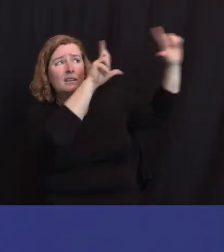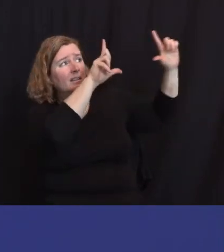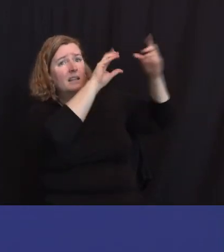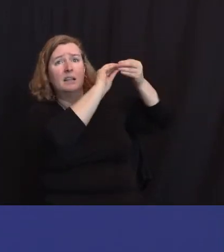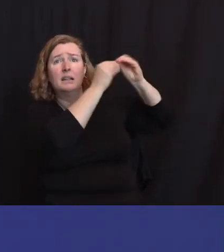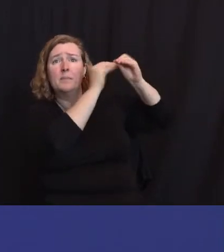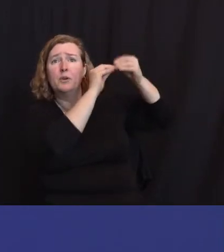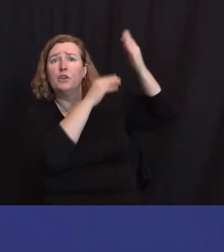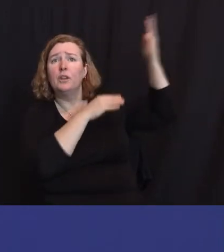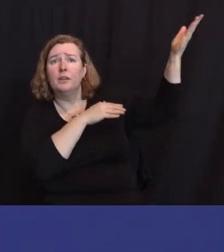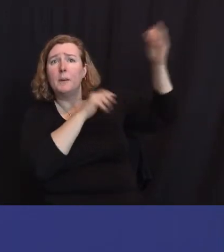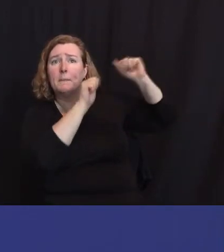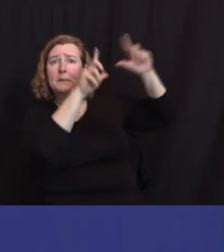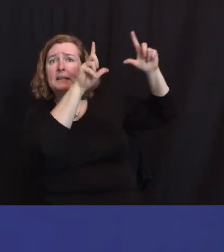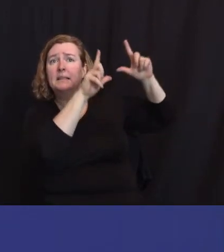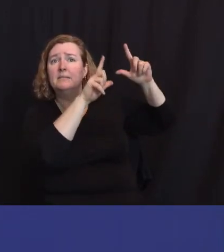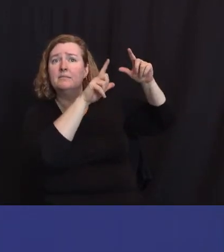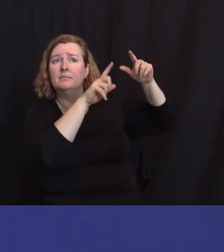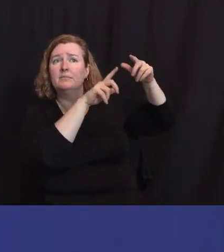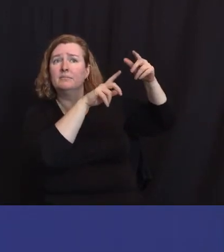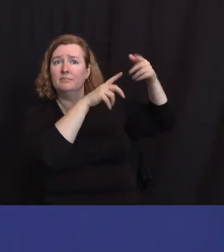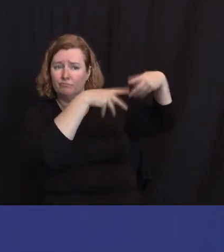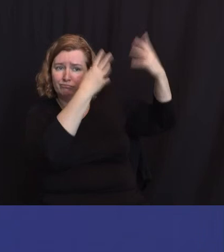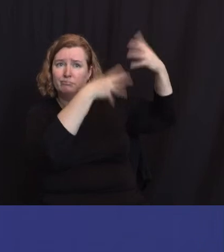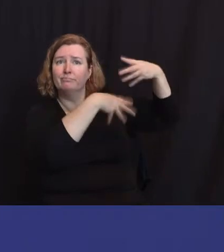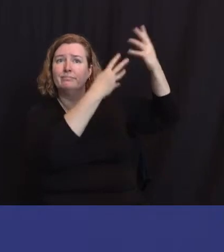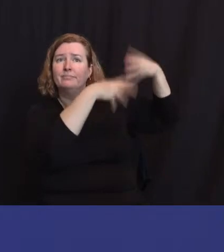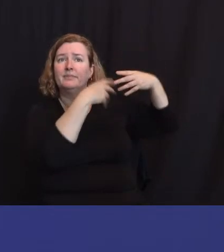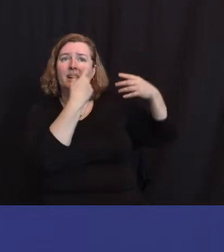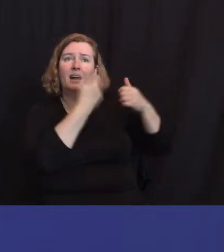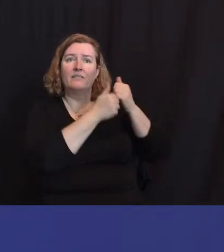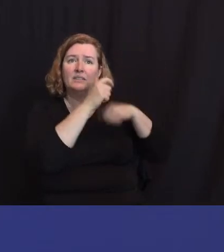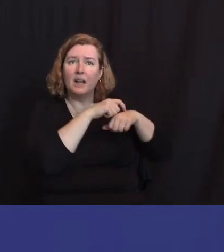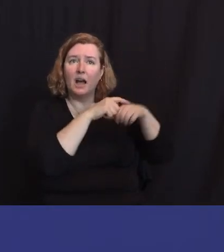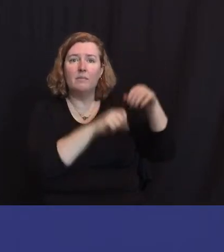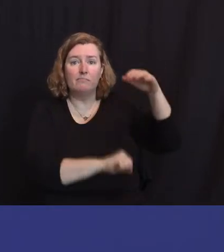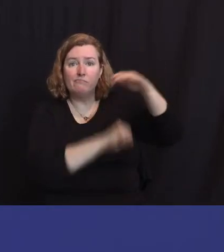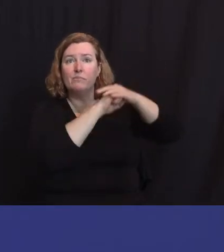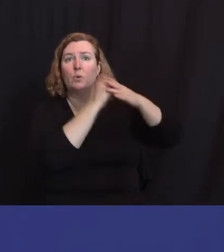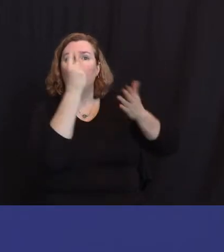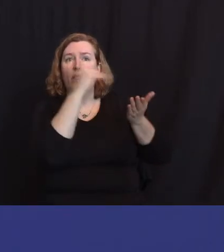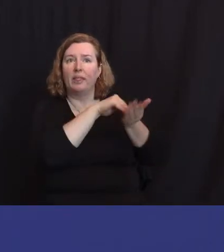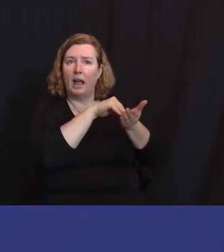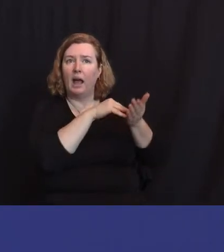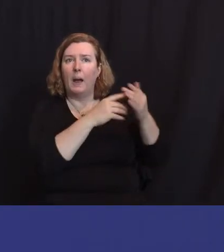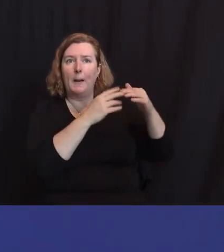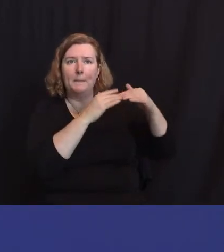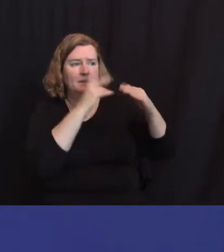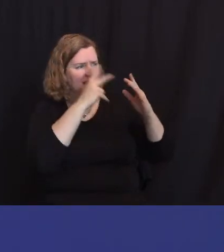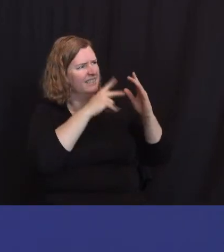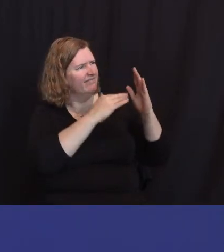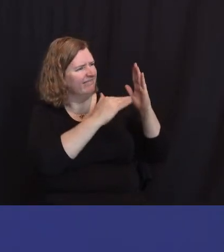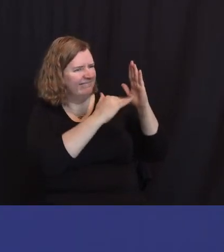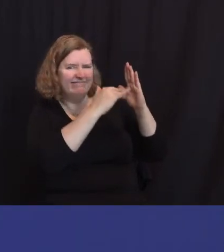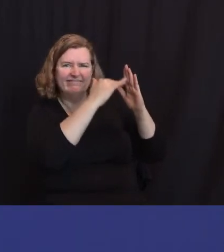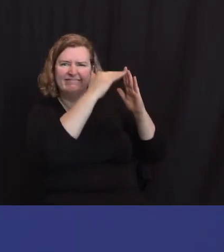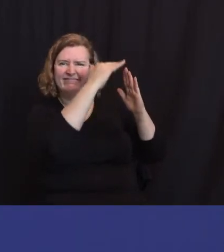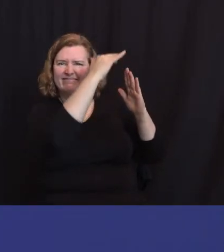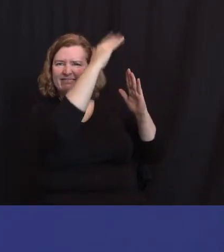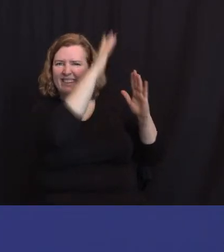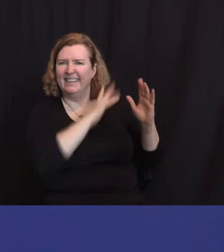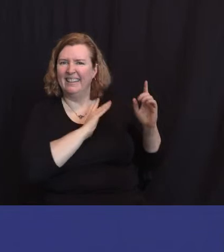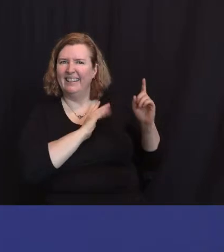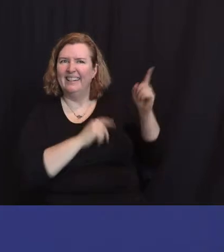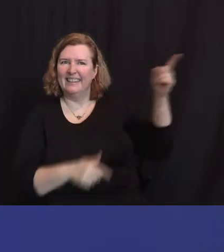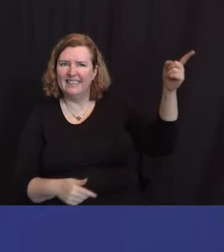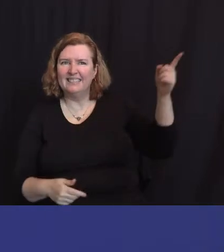1,000. It's really incredible. And members of your team, Pat, state police, healthcare professionals,